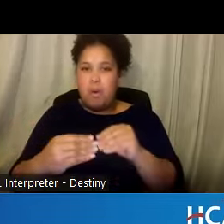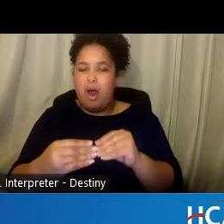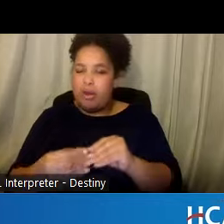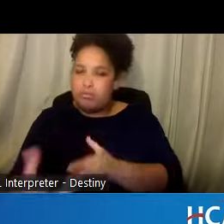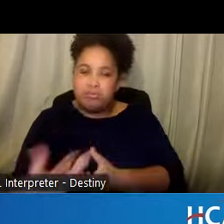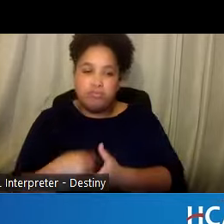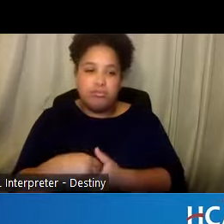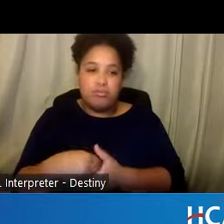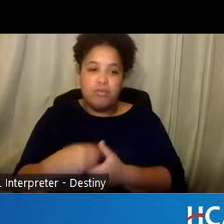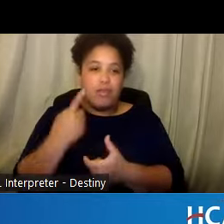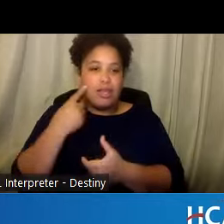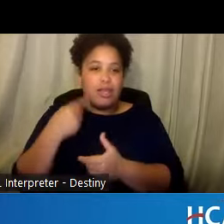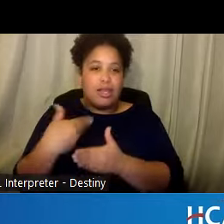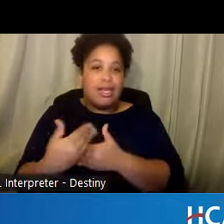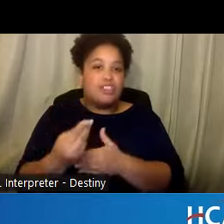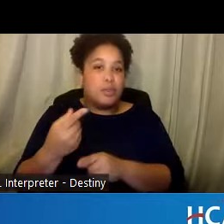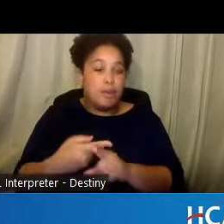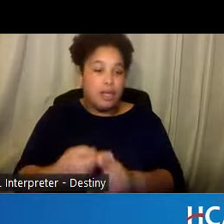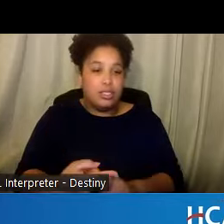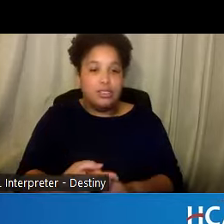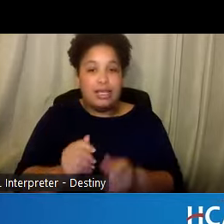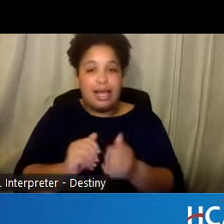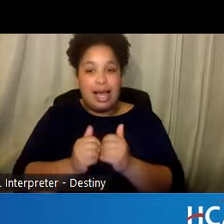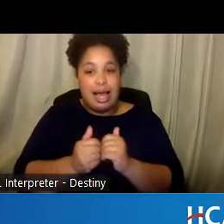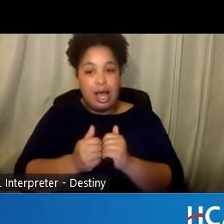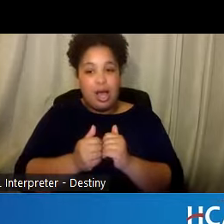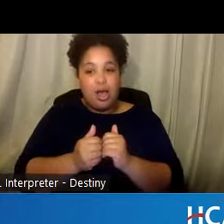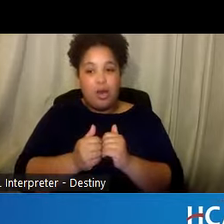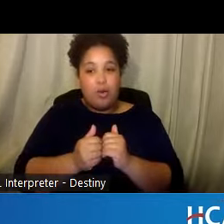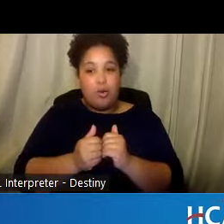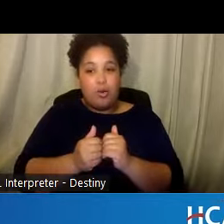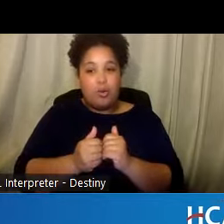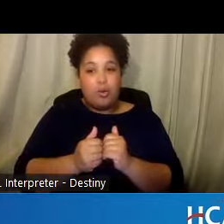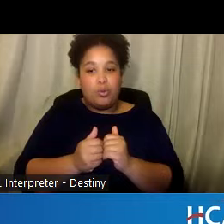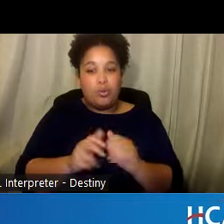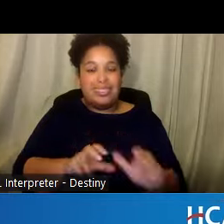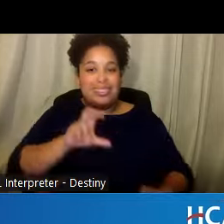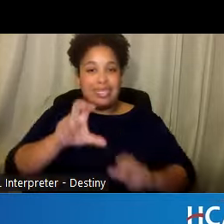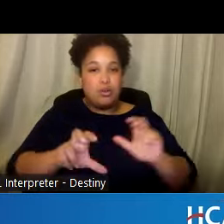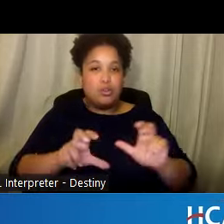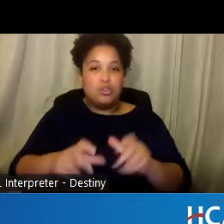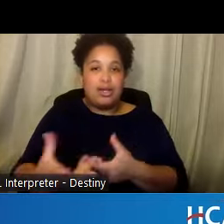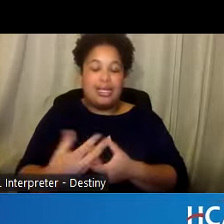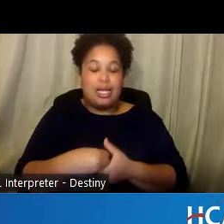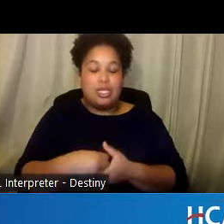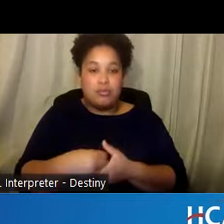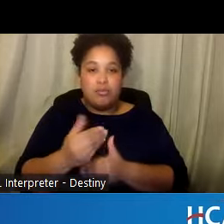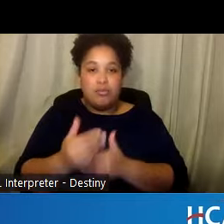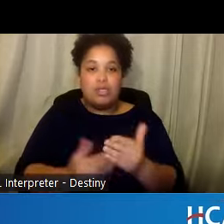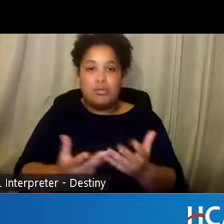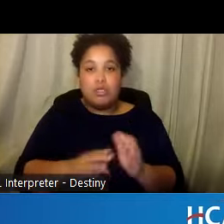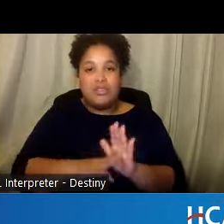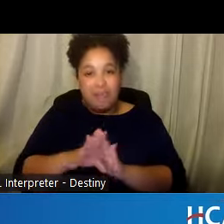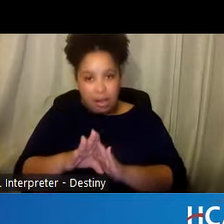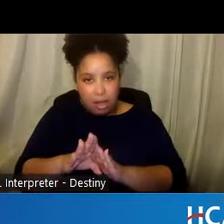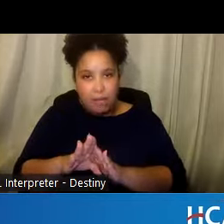over the course of the next few months through a pretty extensive stakeholder engagement process to develop and launch